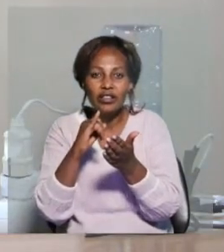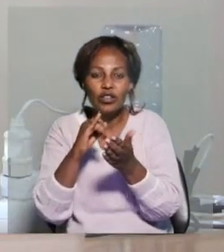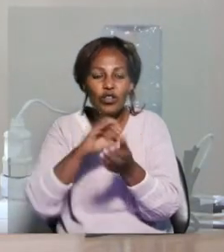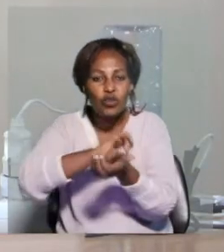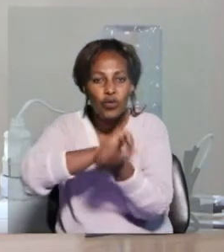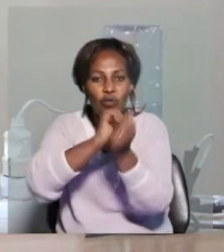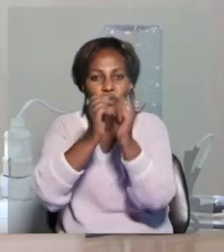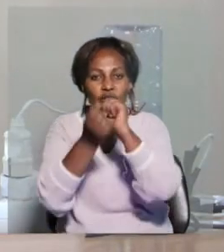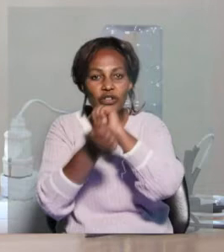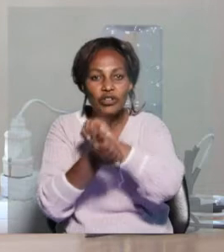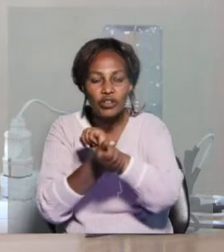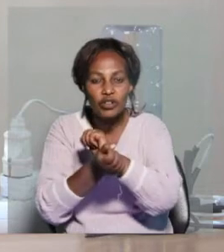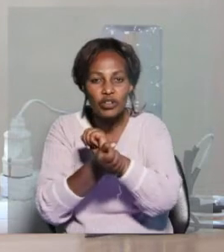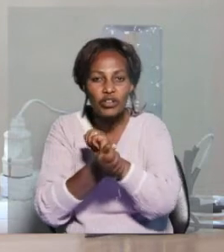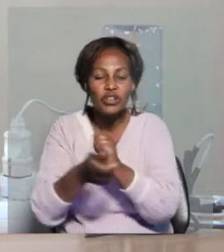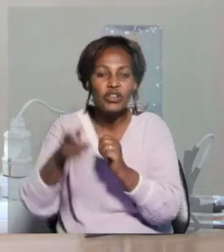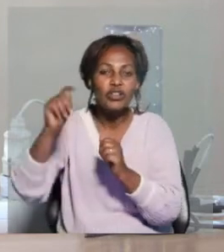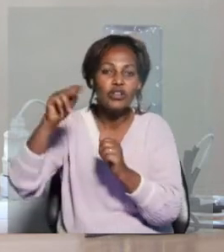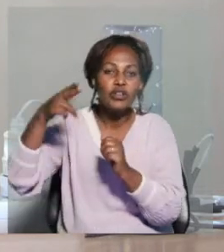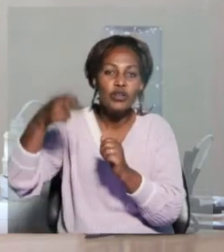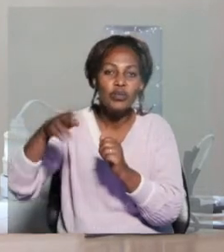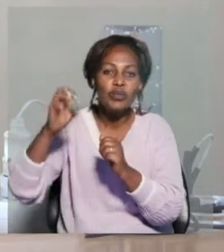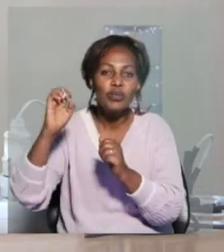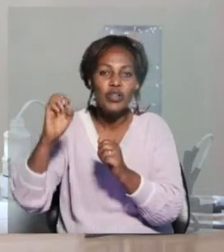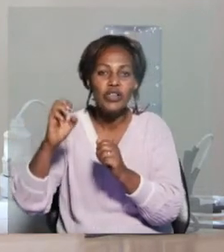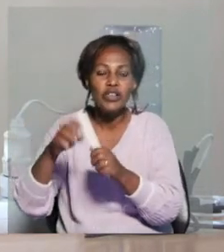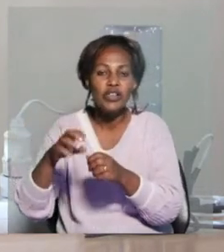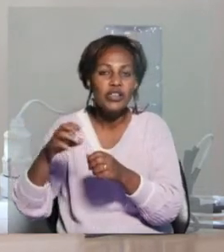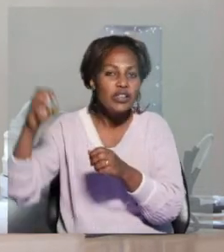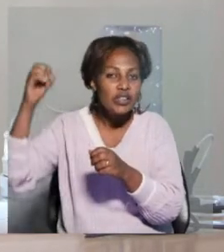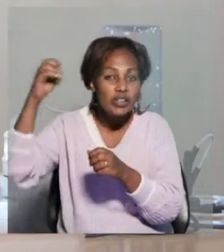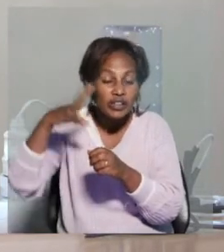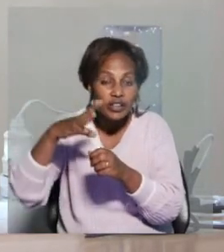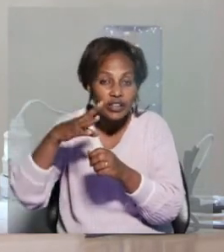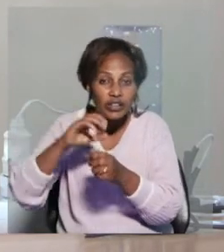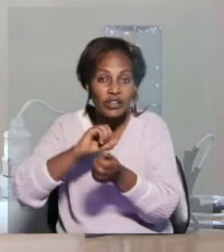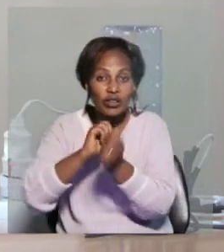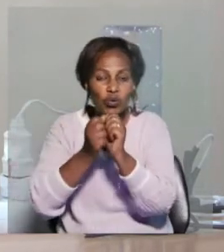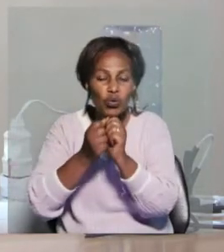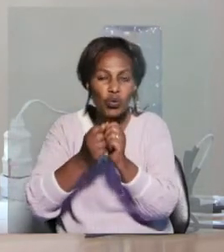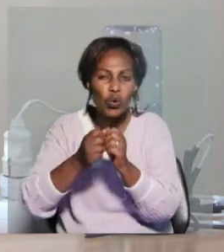conversion of thermal energy, heat, into light at high temperatures. Yeah.